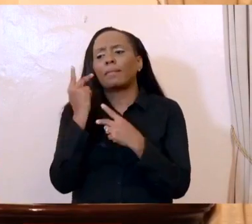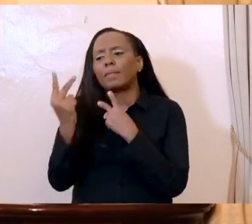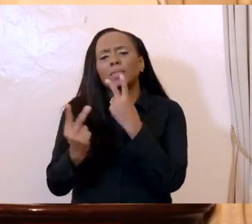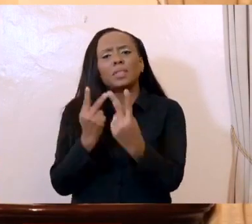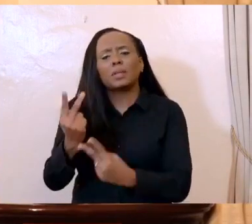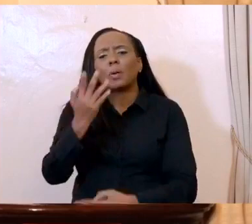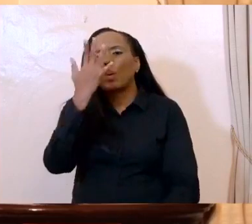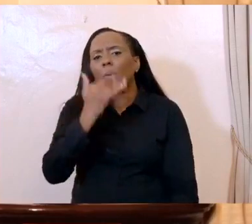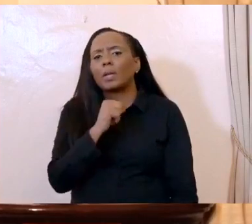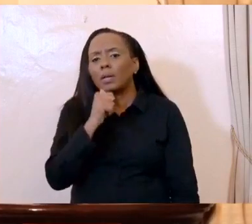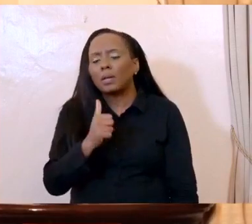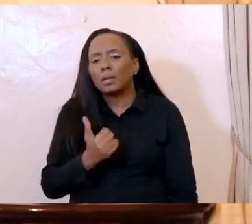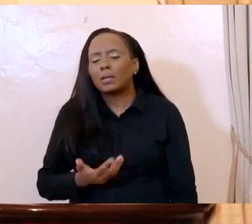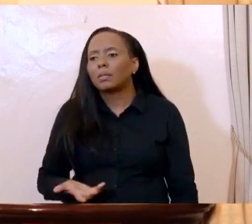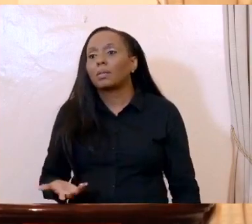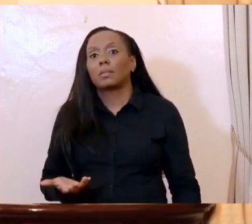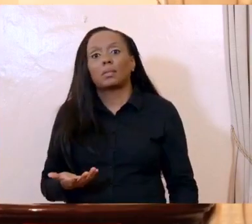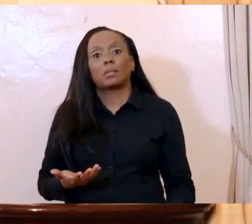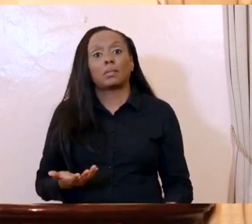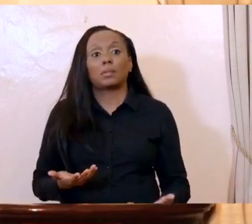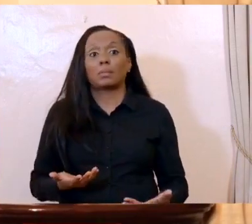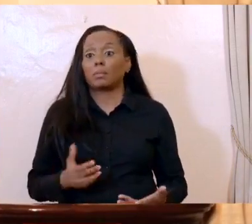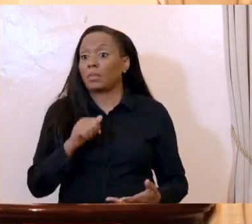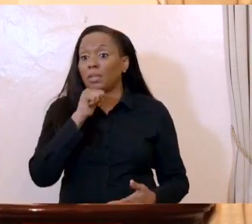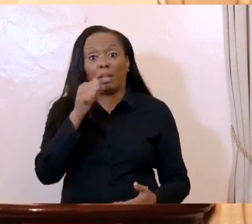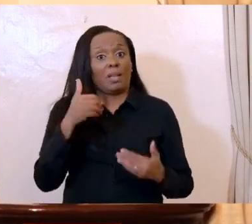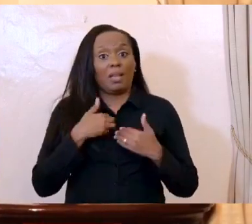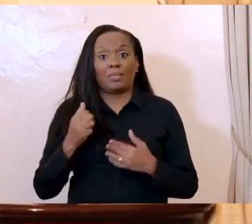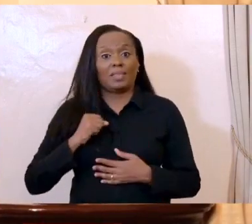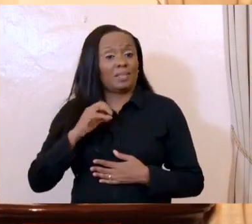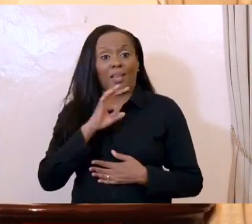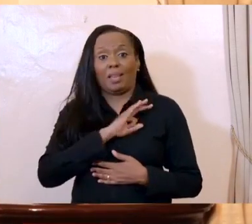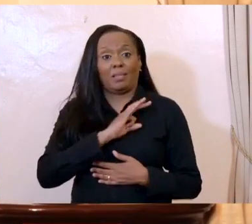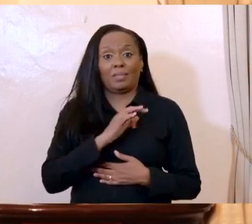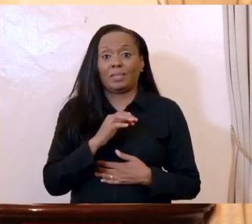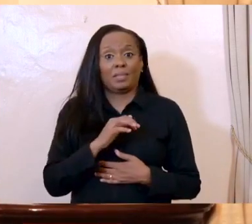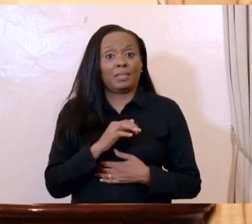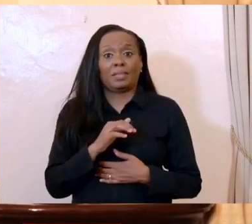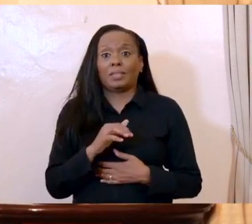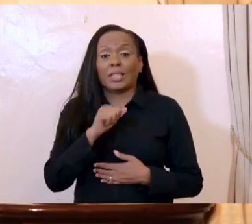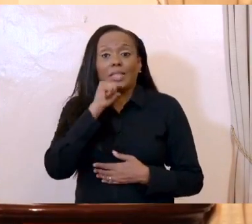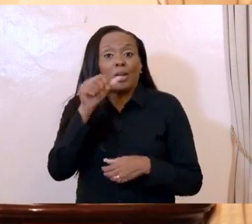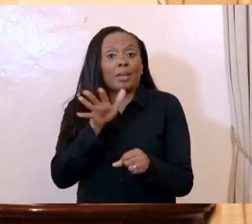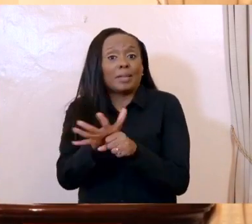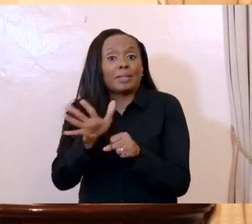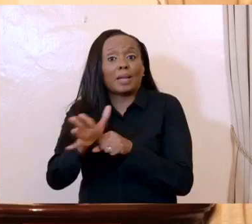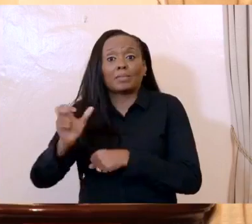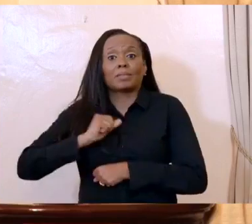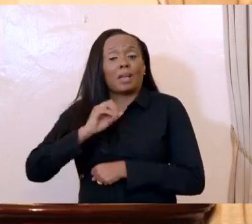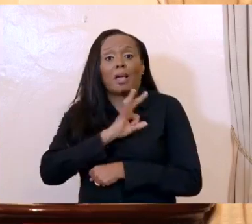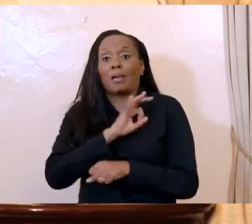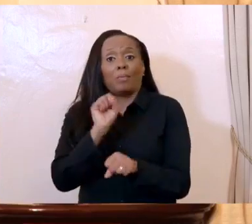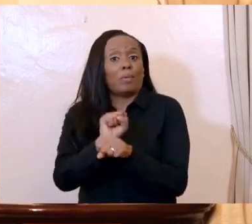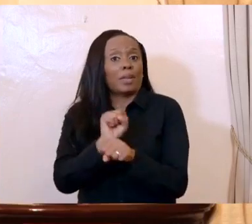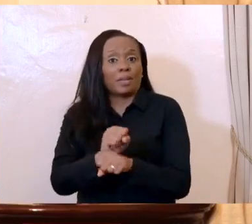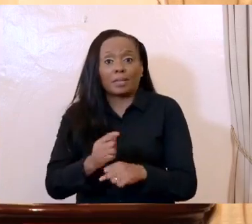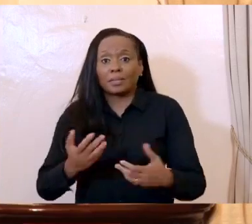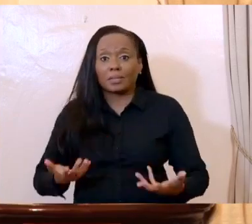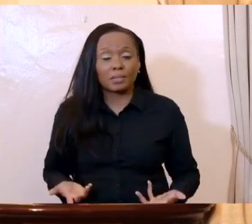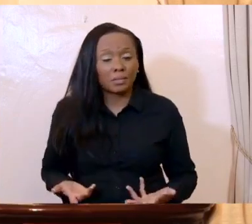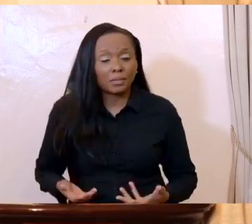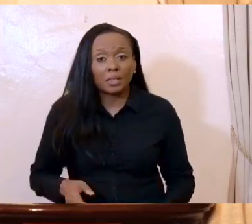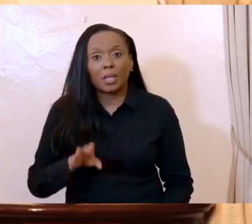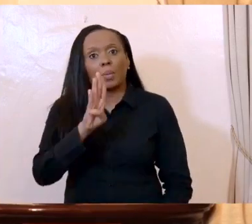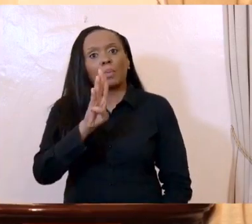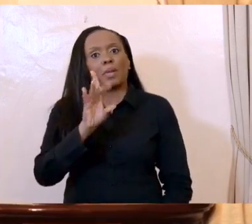that we did before? We actually don't have the staff to be able to manage a lot of those. So the BDF has stepped up to the